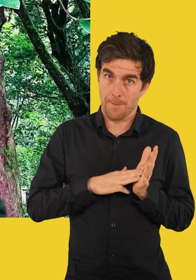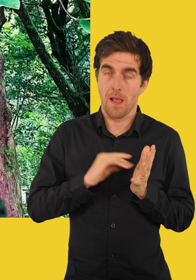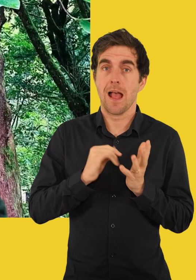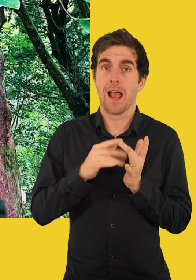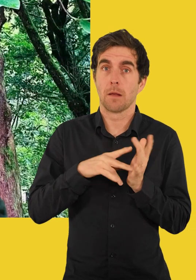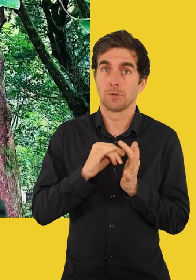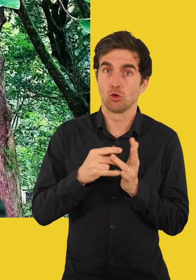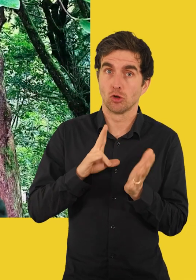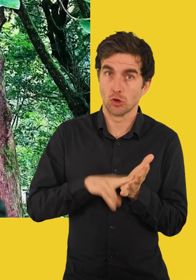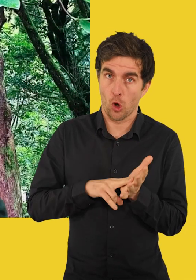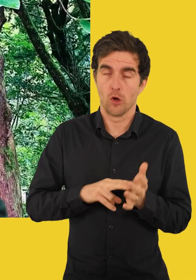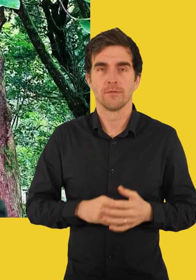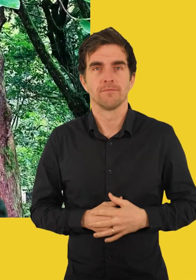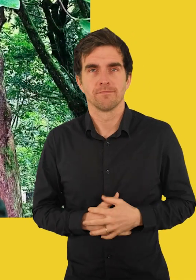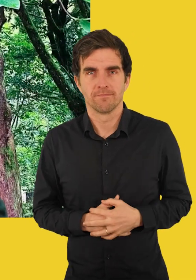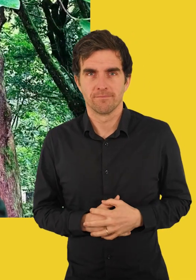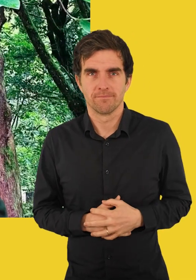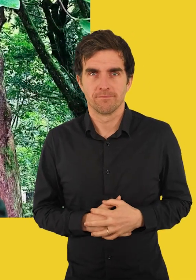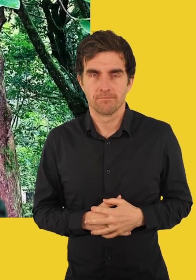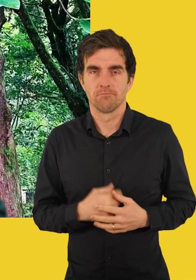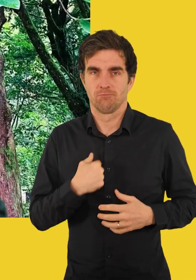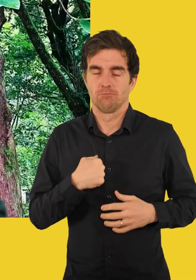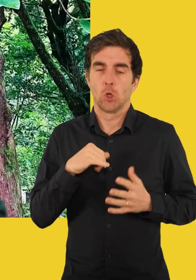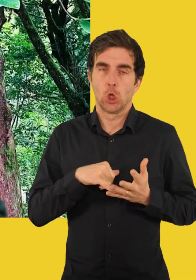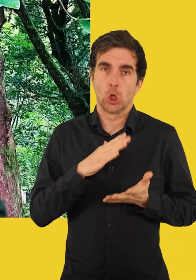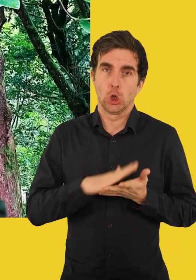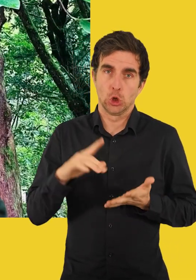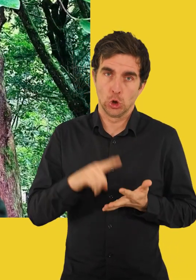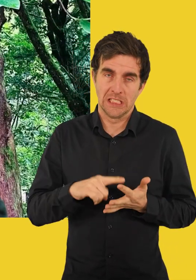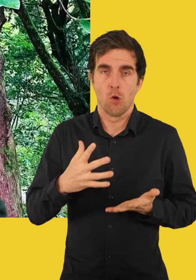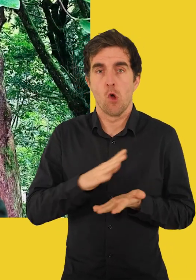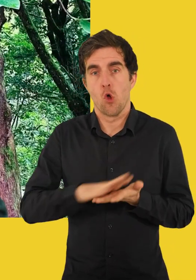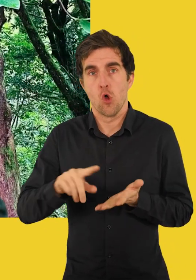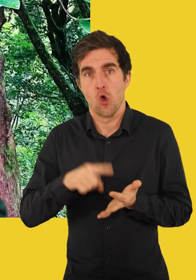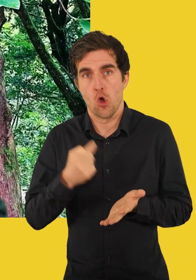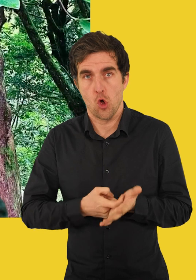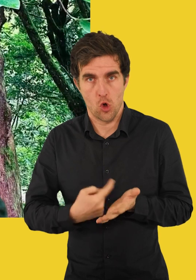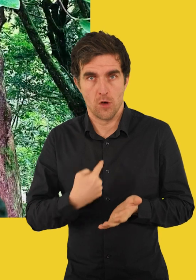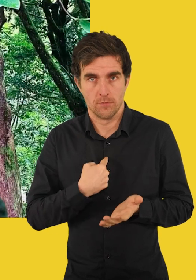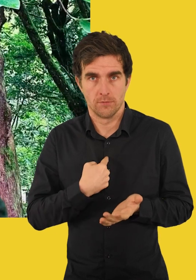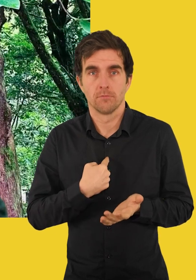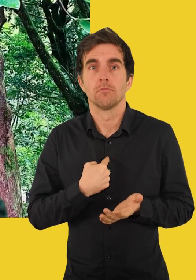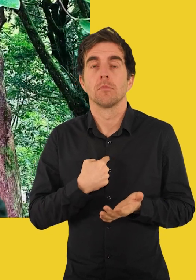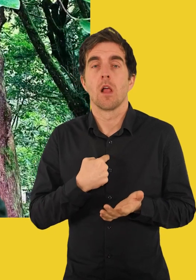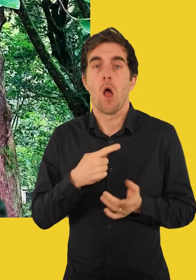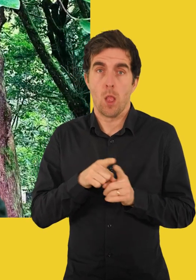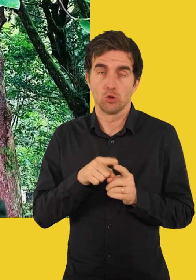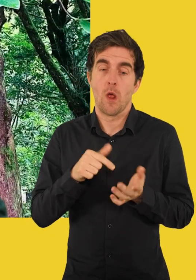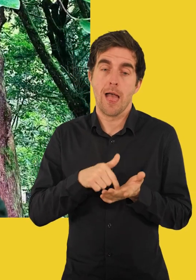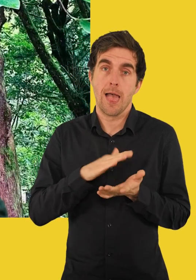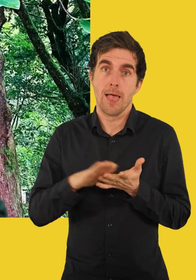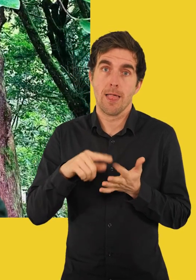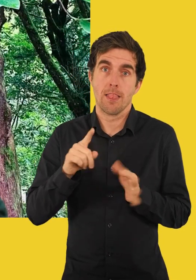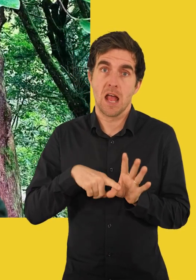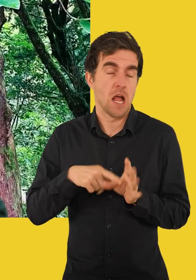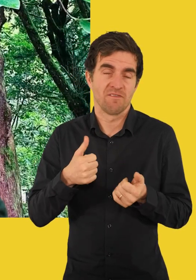is Kim Simpson. I use she, her pronouns. I also use they. I have no